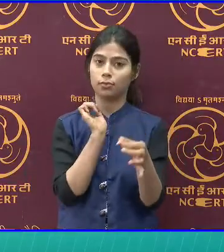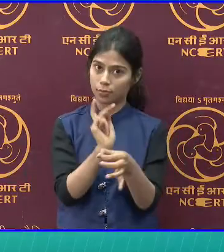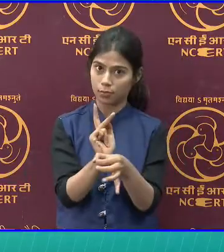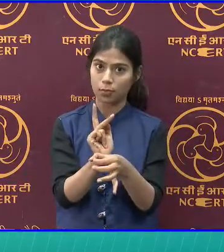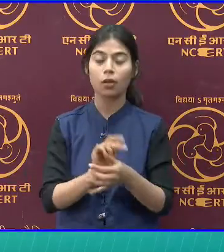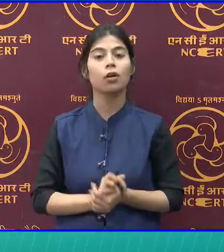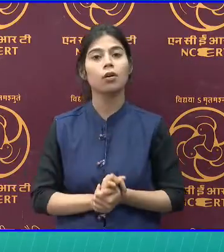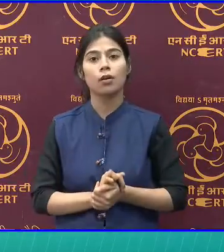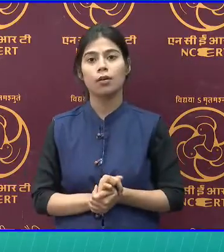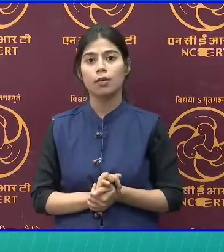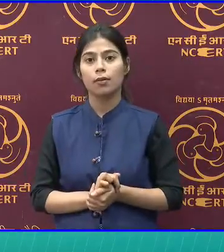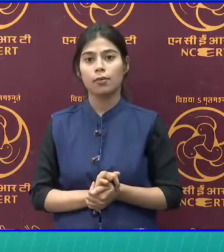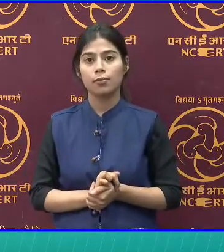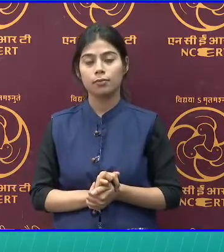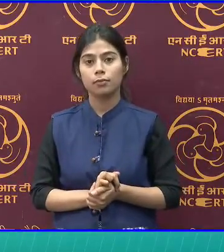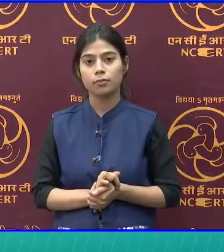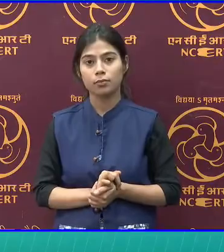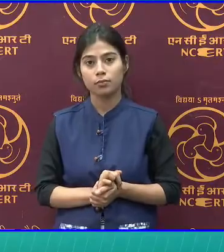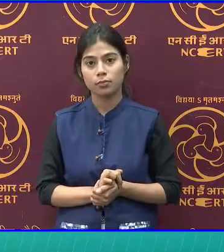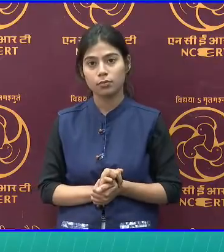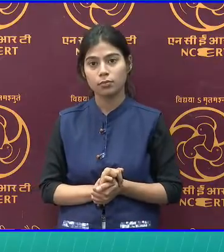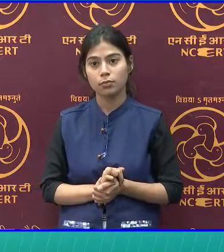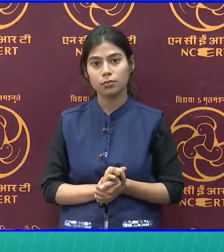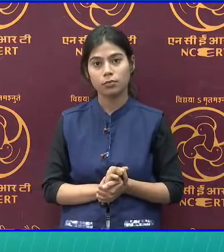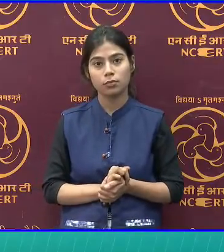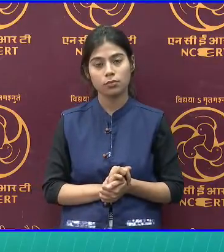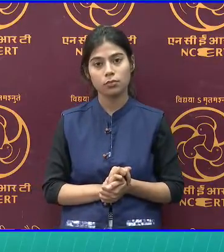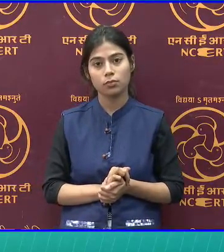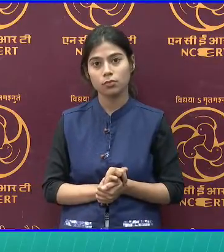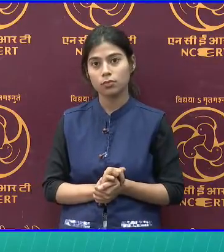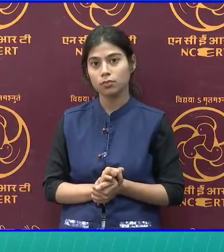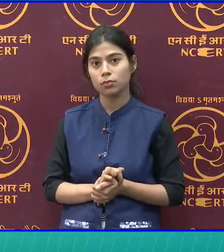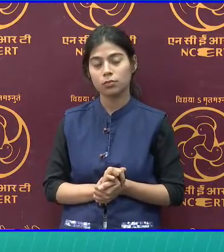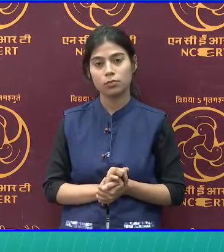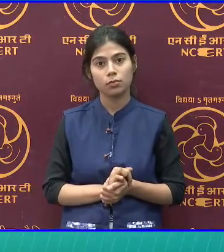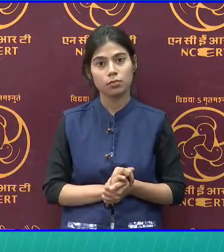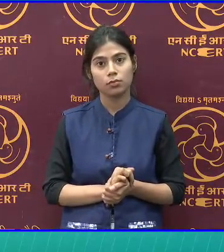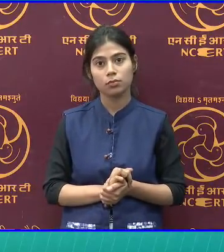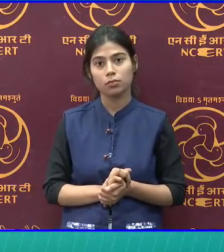And then the issue that